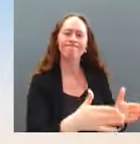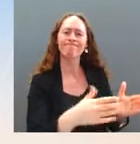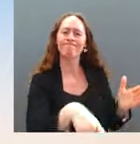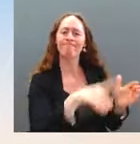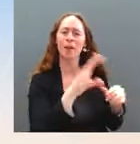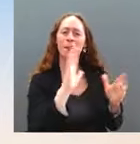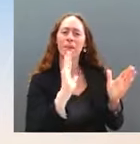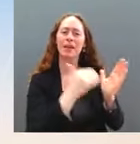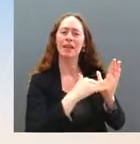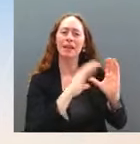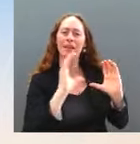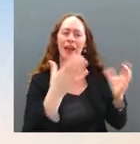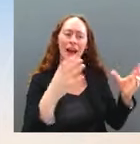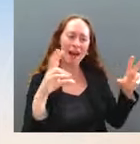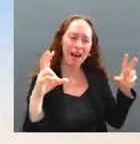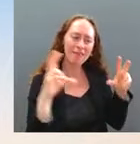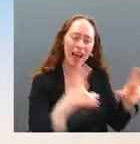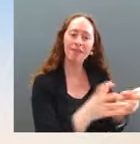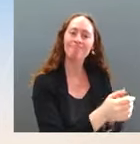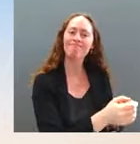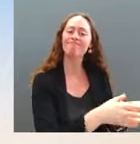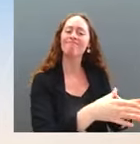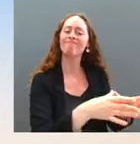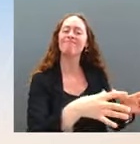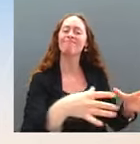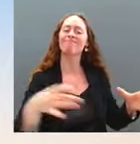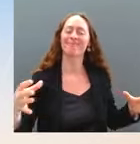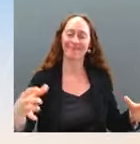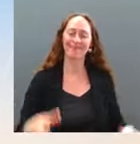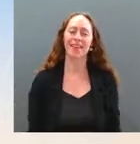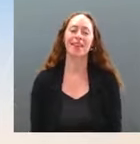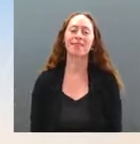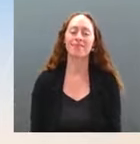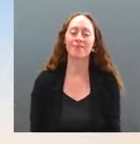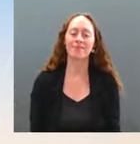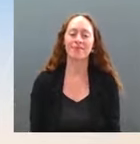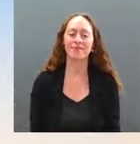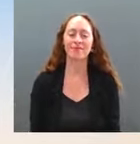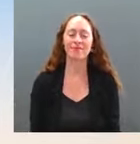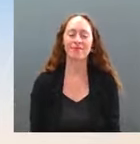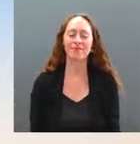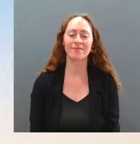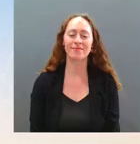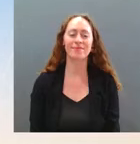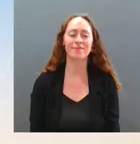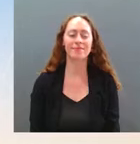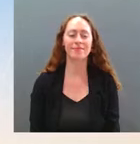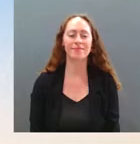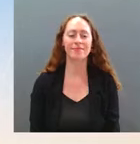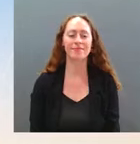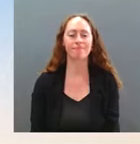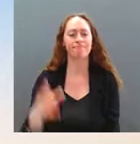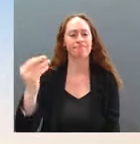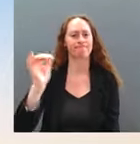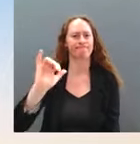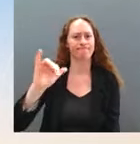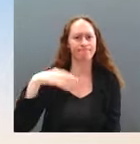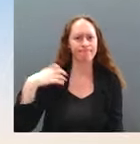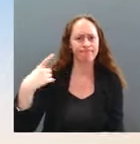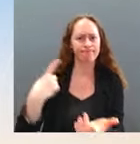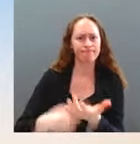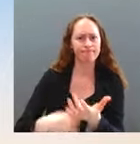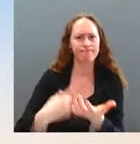talked about a bit in here, Republican elected officials are engaging in a disturbing, cynical trend of attacking vulnerable transgender kids for